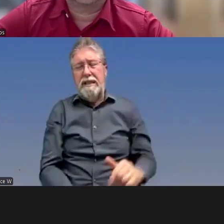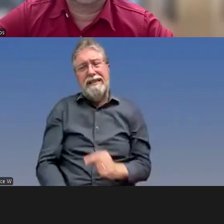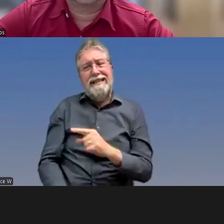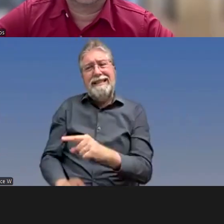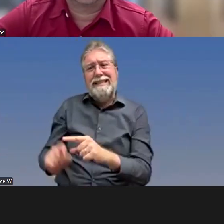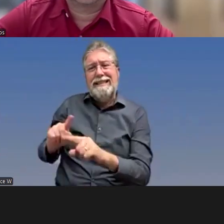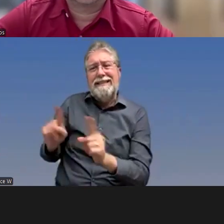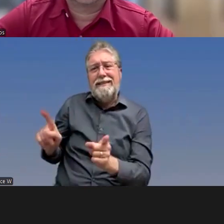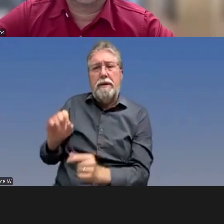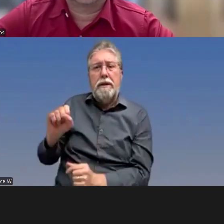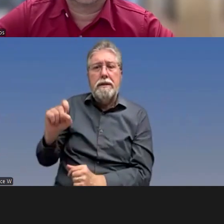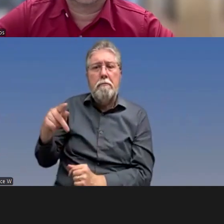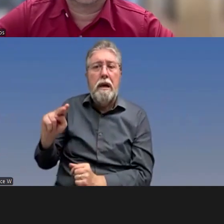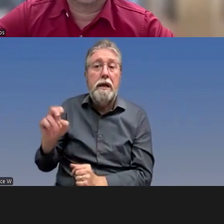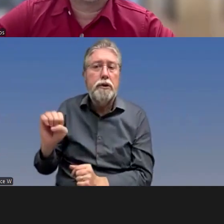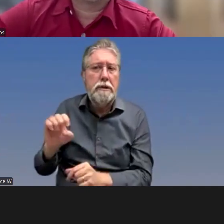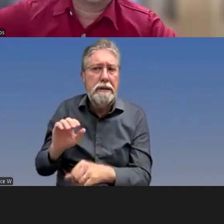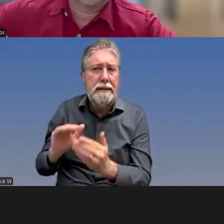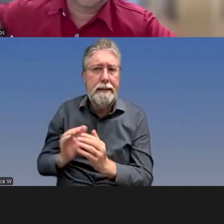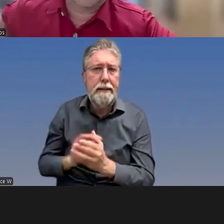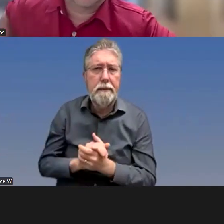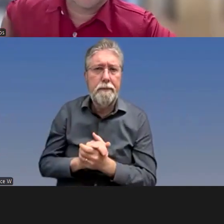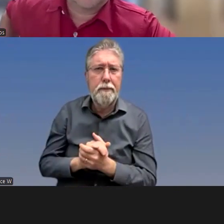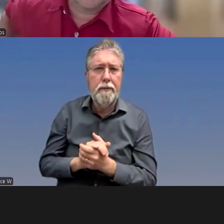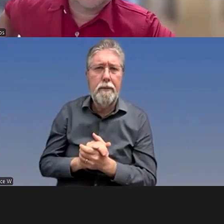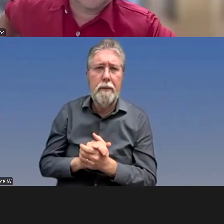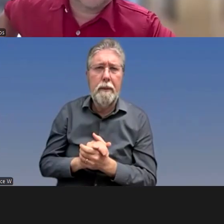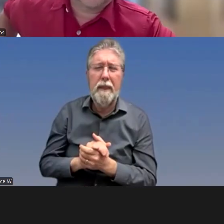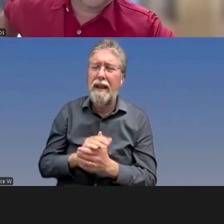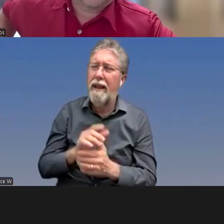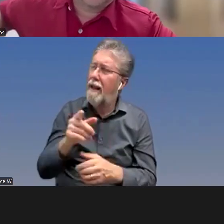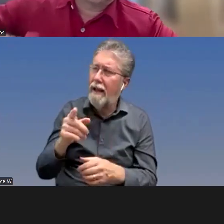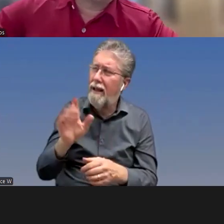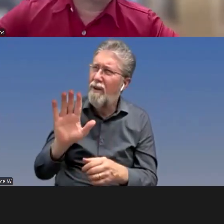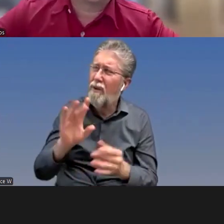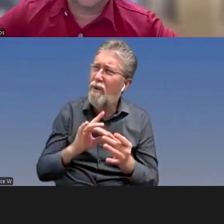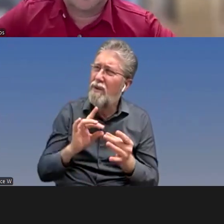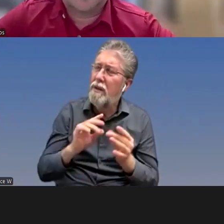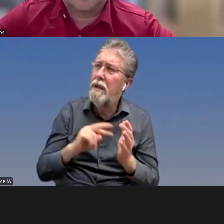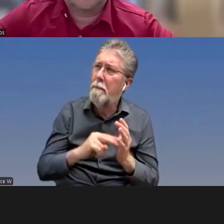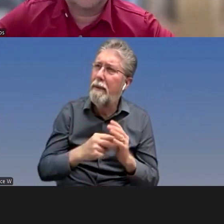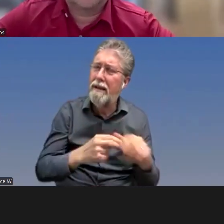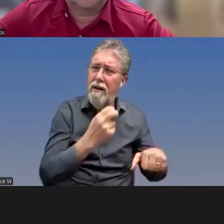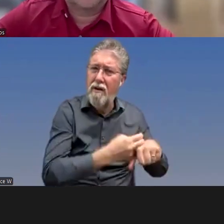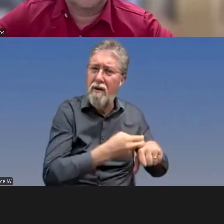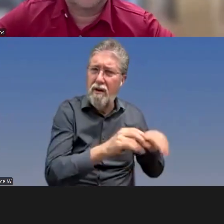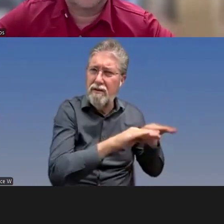Well, is it impermeable surfaces? Is that? I would think so.